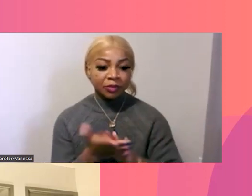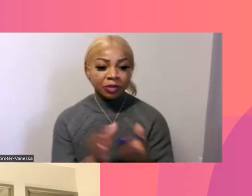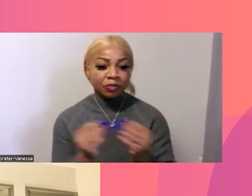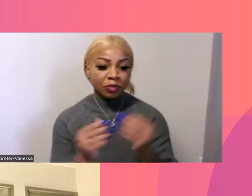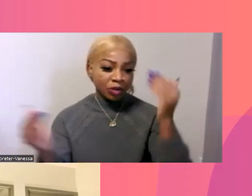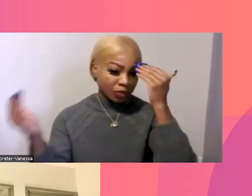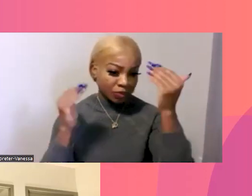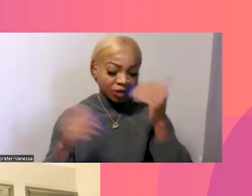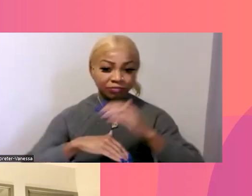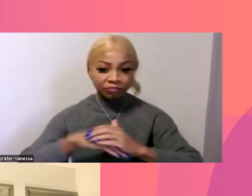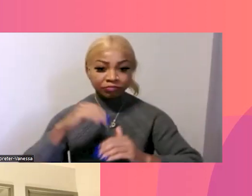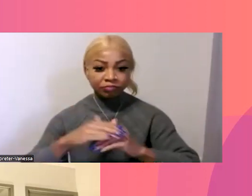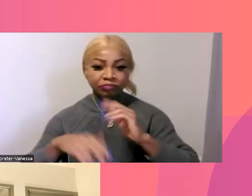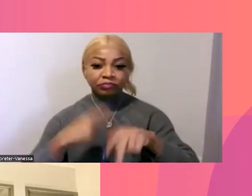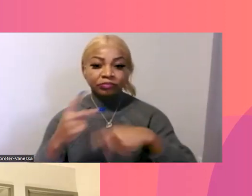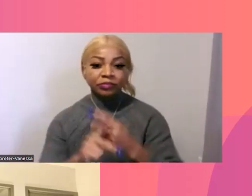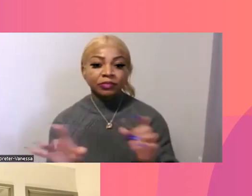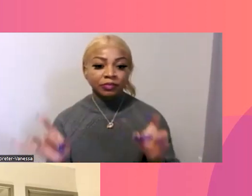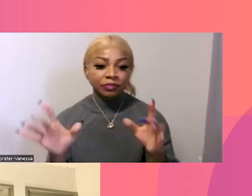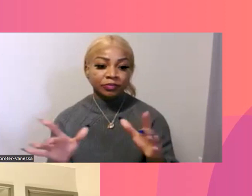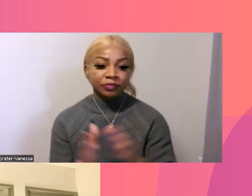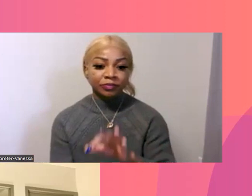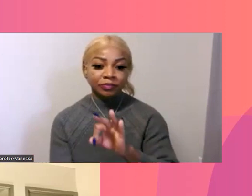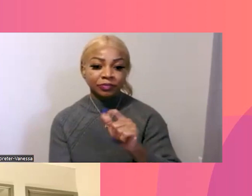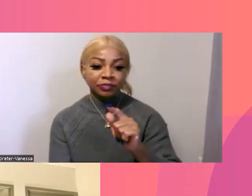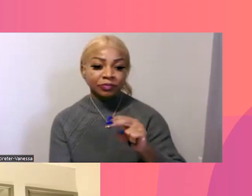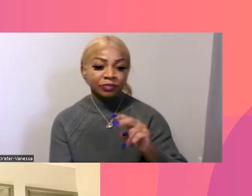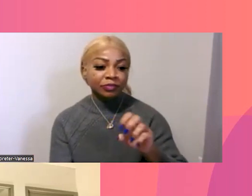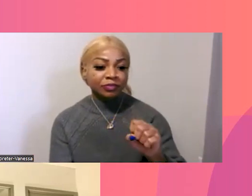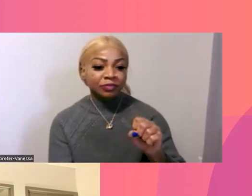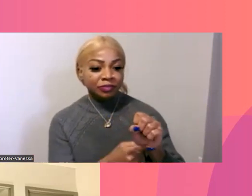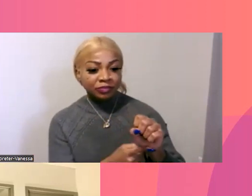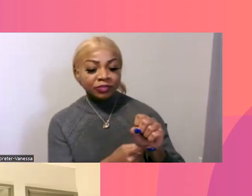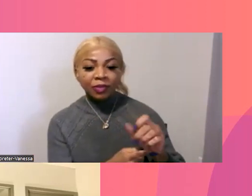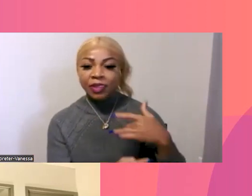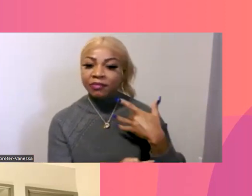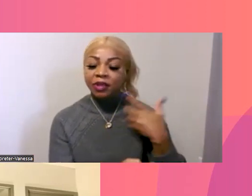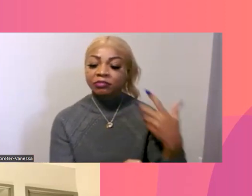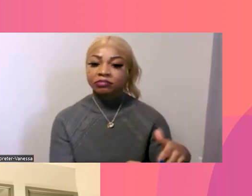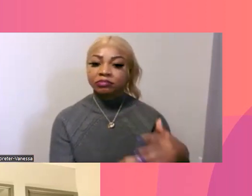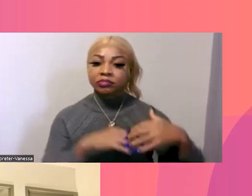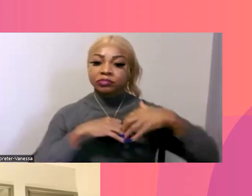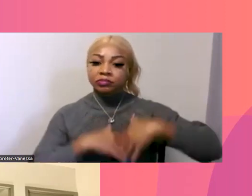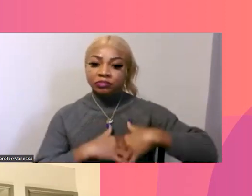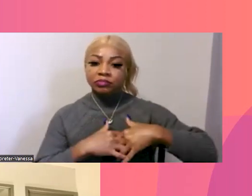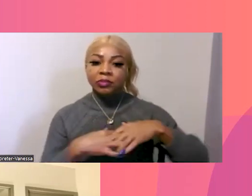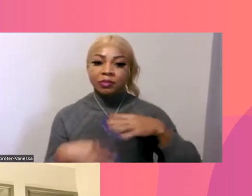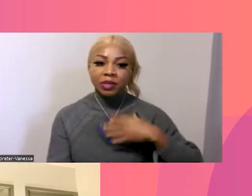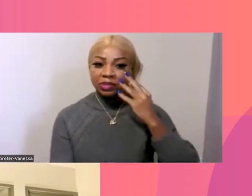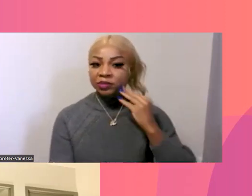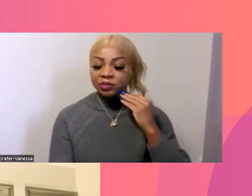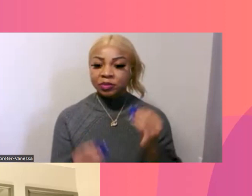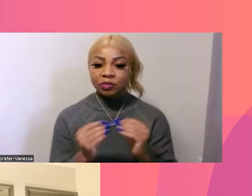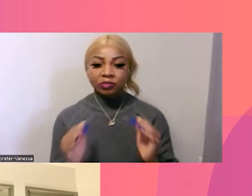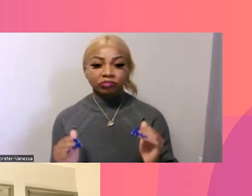these intersectional forms of violence, fatness started to really anchor in my experiences at a grander level.